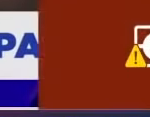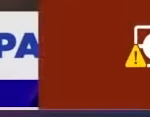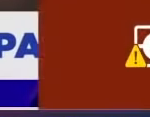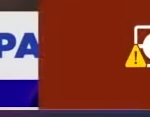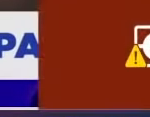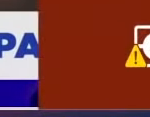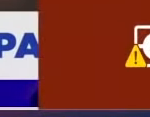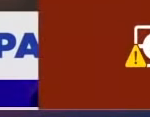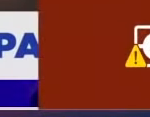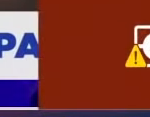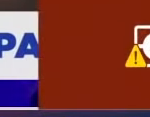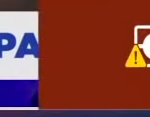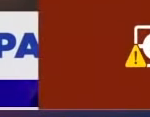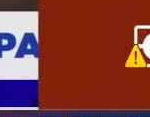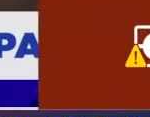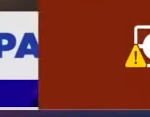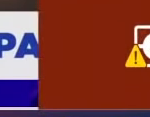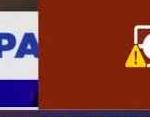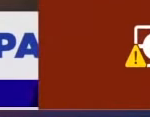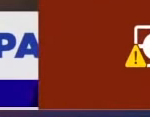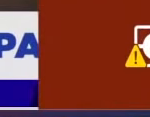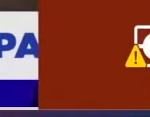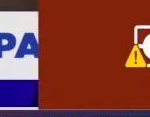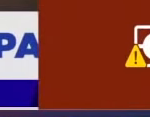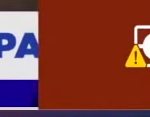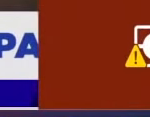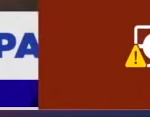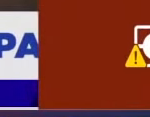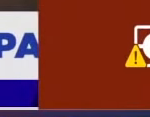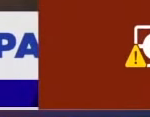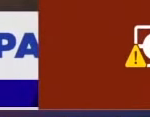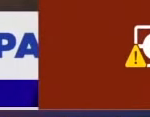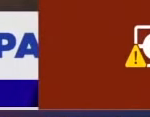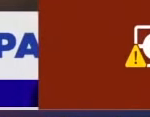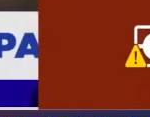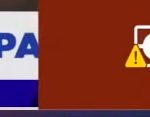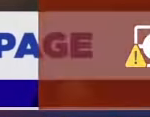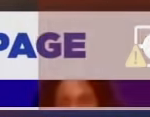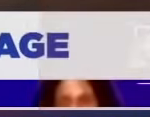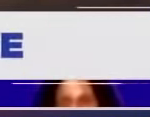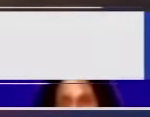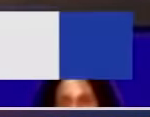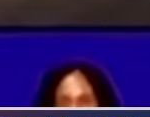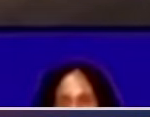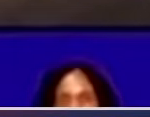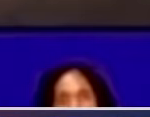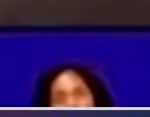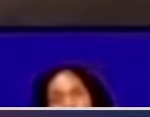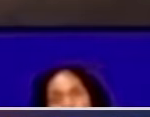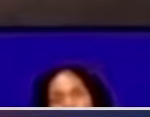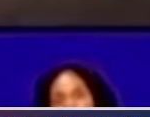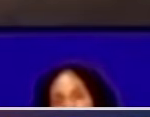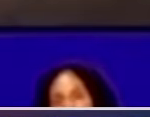But here's the thing, Mr. President. We cannot have a conversation about this